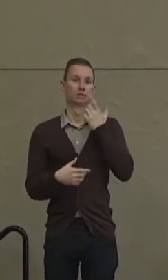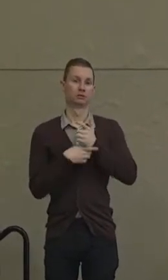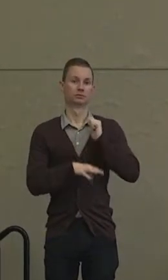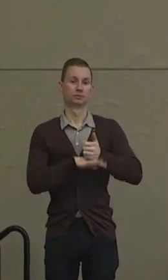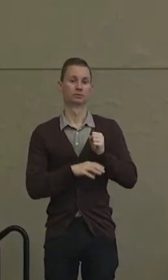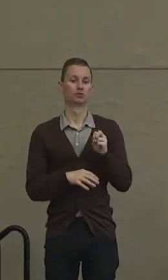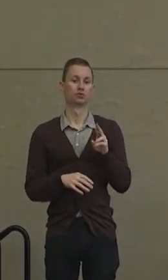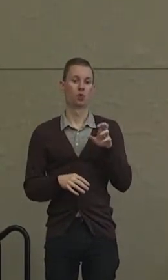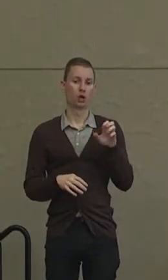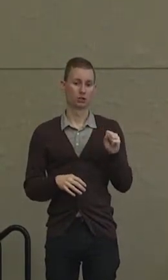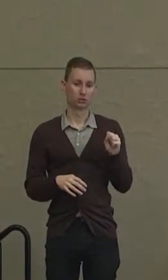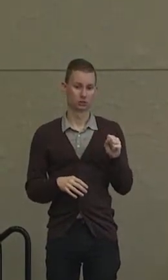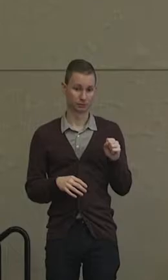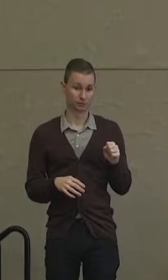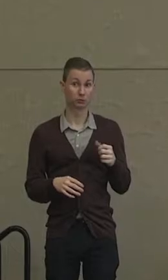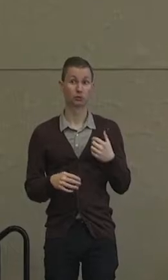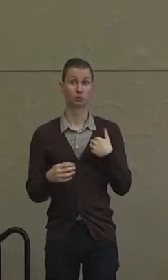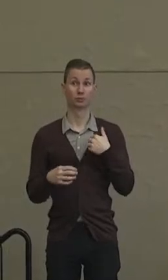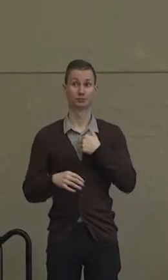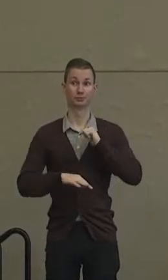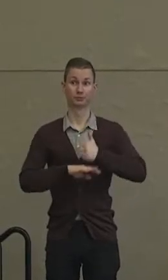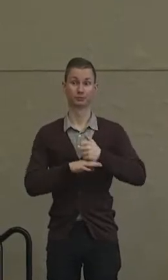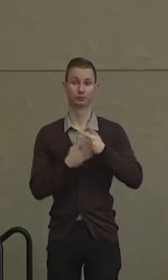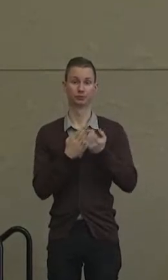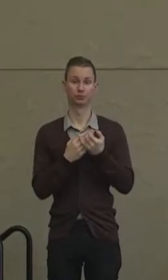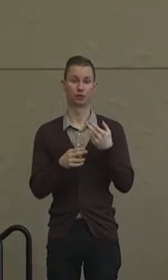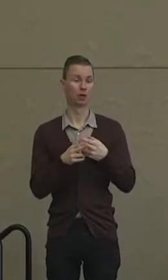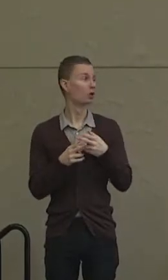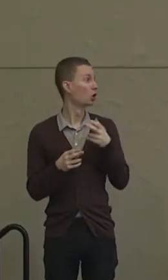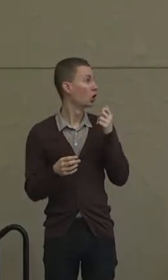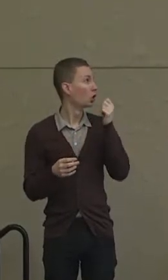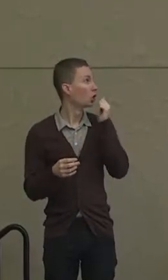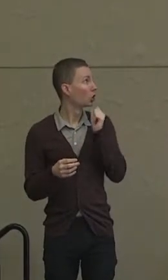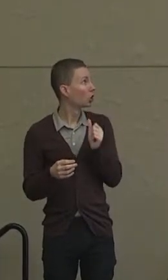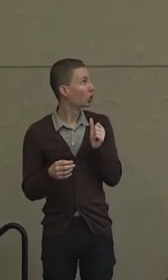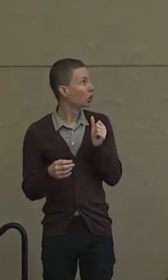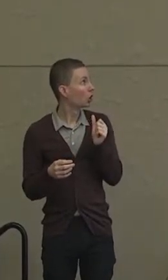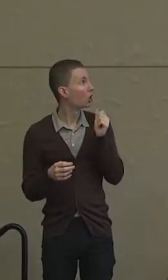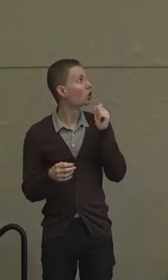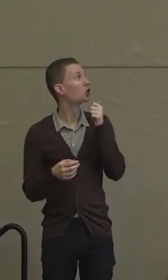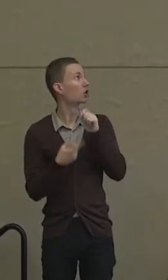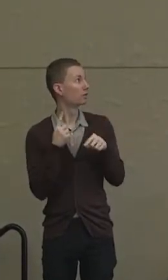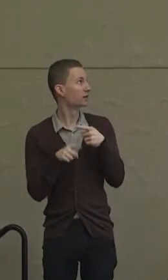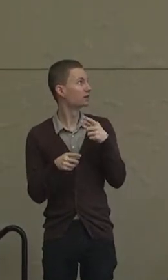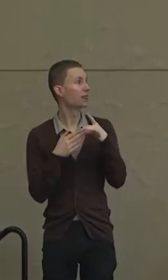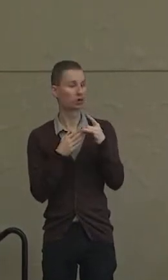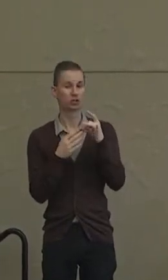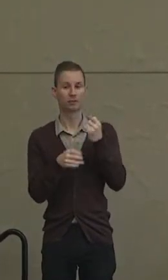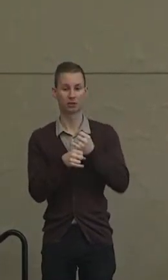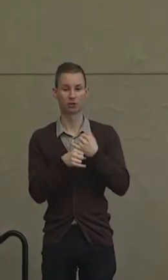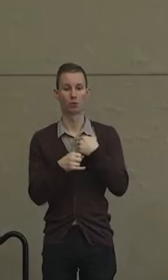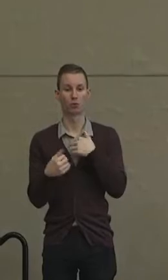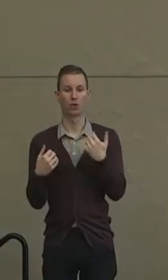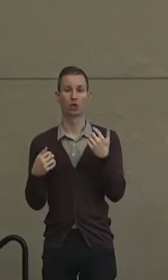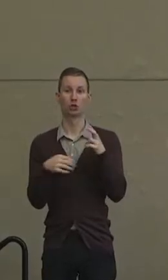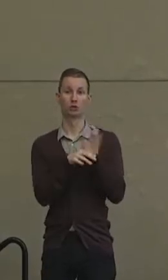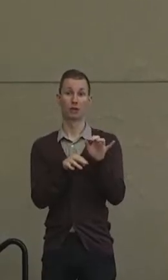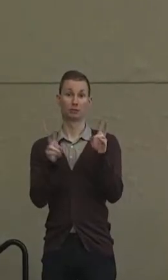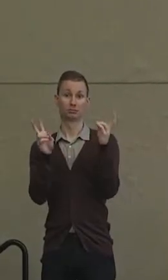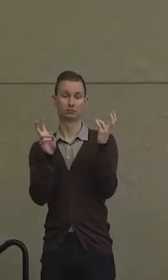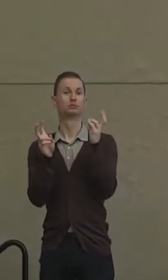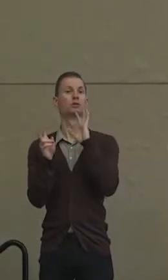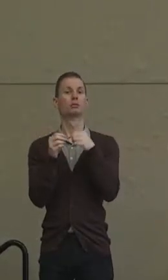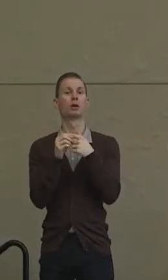to do a program here in Chicago called Girlfriends Leadership Institute, where we use art as a way to talk about gender violence